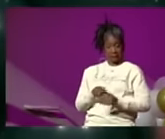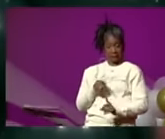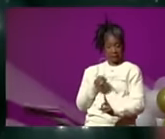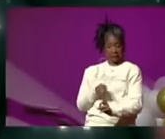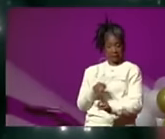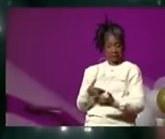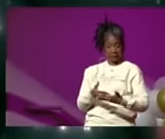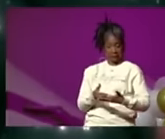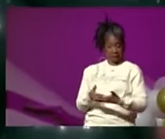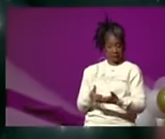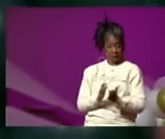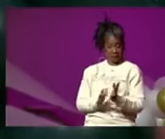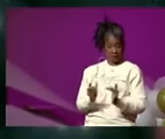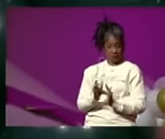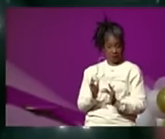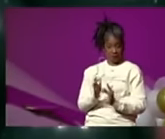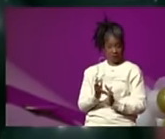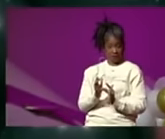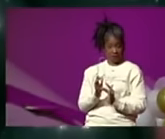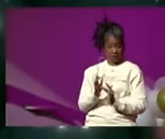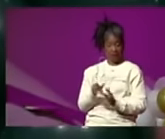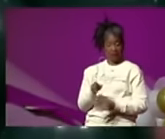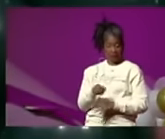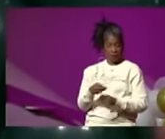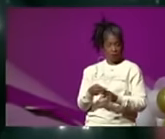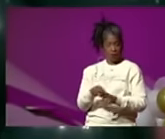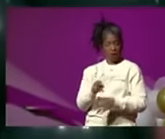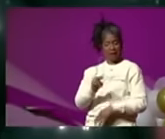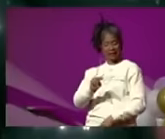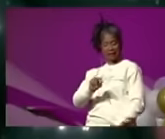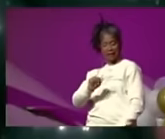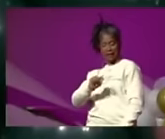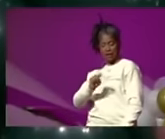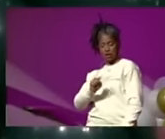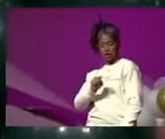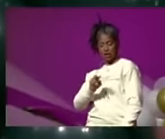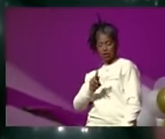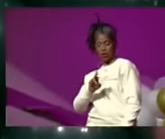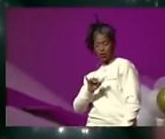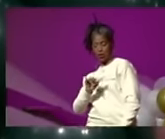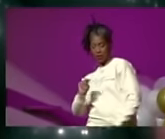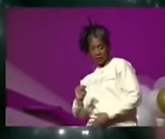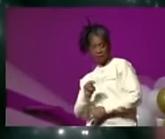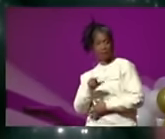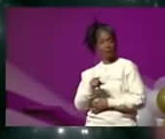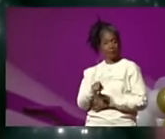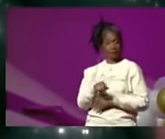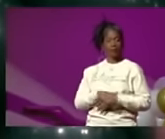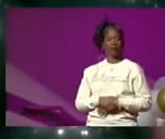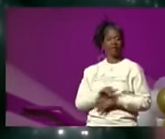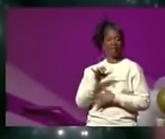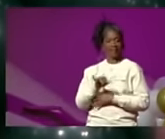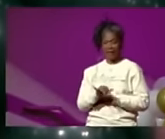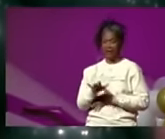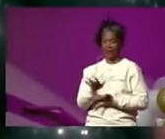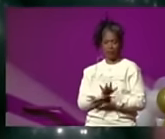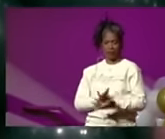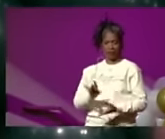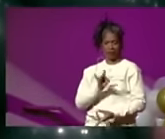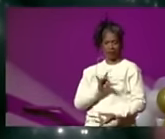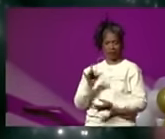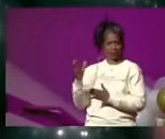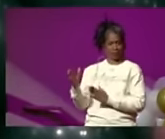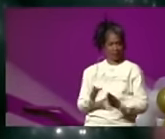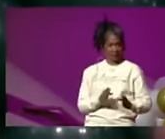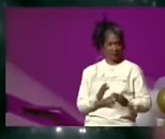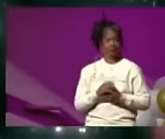A Nazarene. This really speaks of what? A divine design out of what is ugly and unexpected. Watch this. I'm